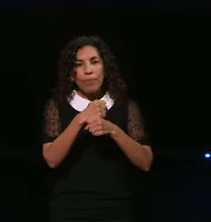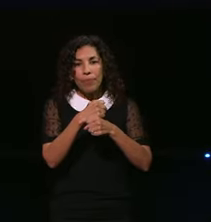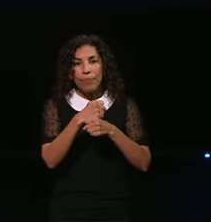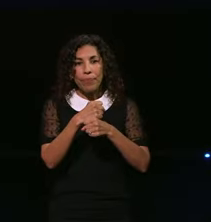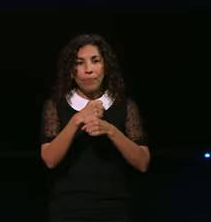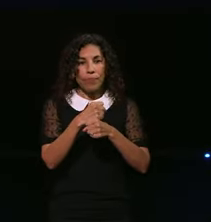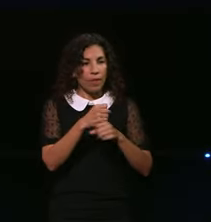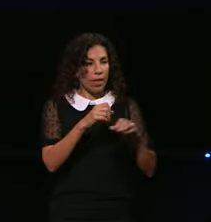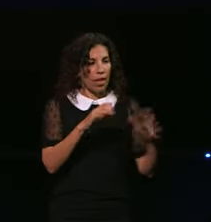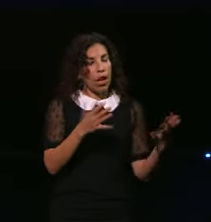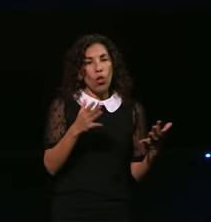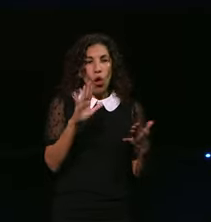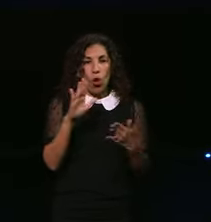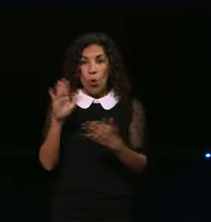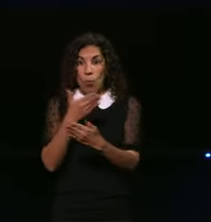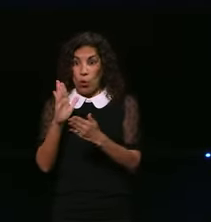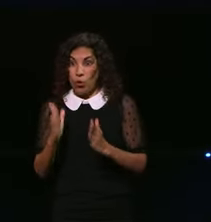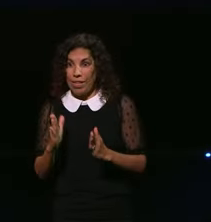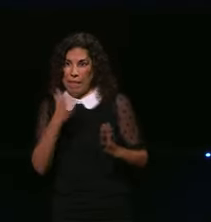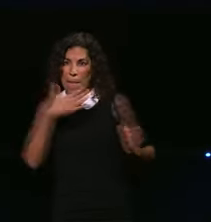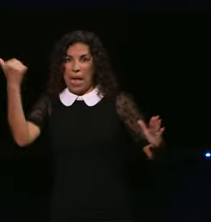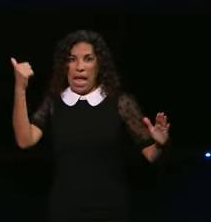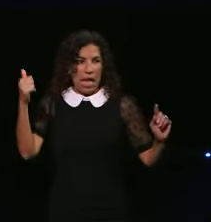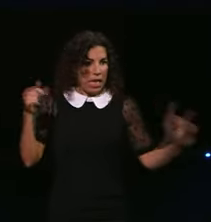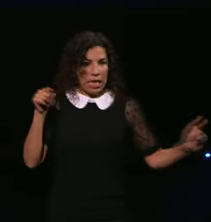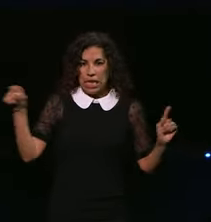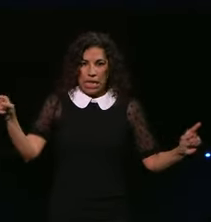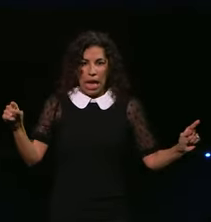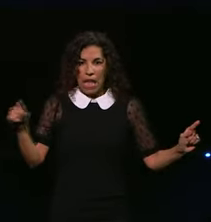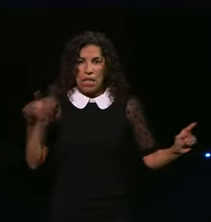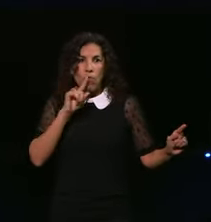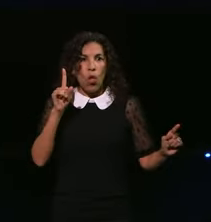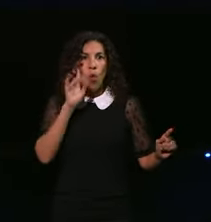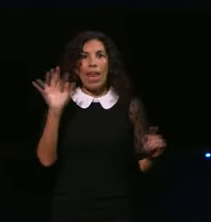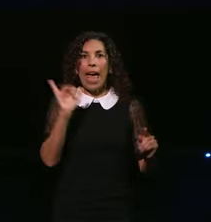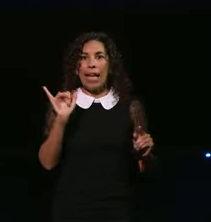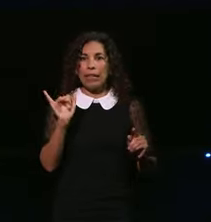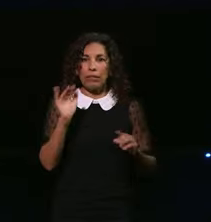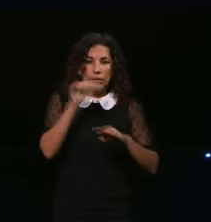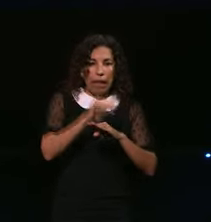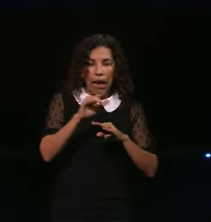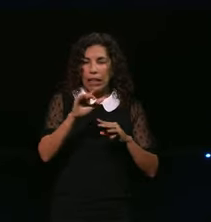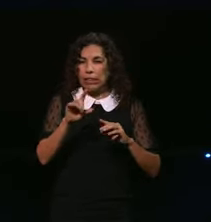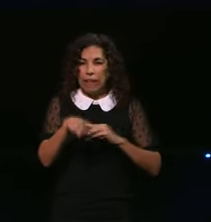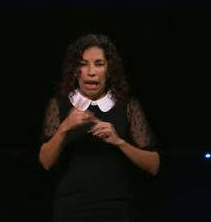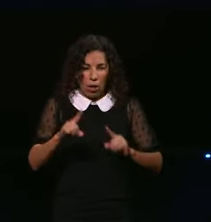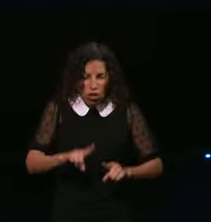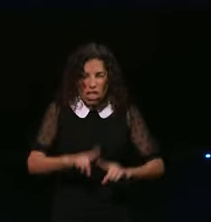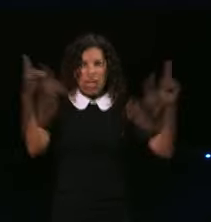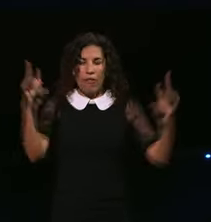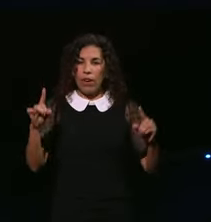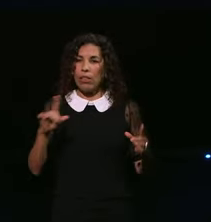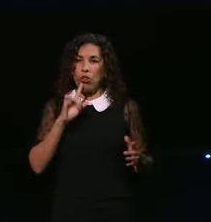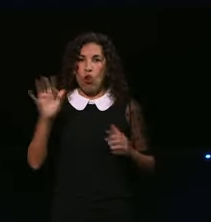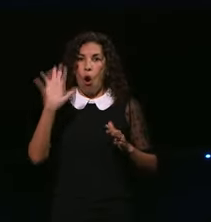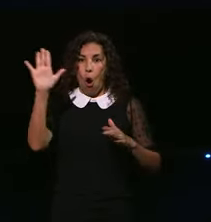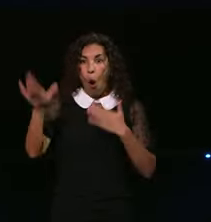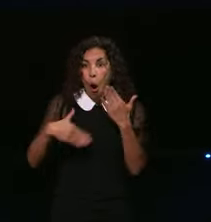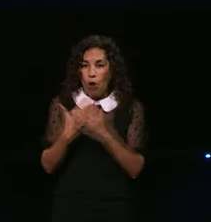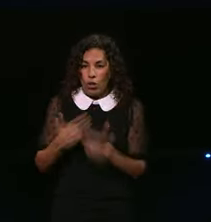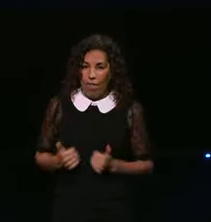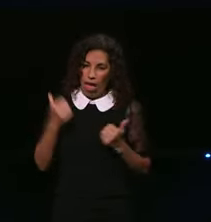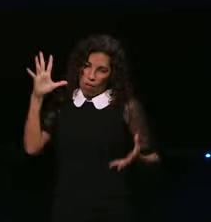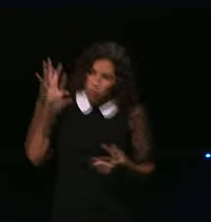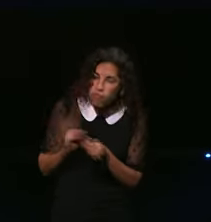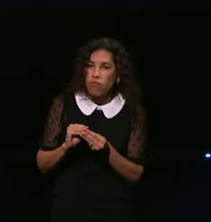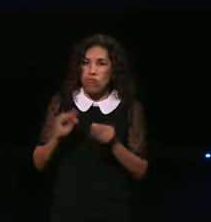like a mediocre musician and the best musician is like a night and day. It takes a whole commitment and dedication of your life.